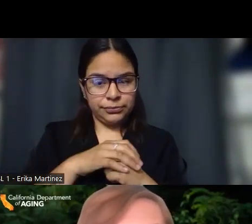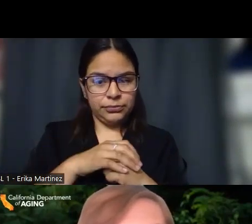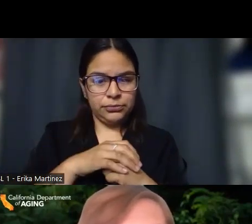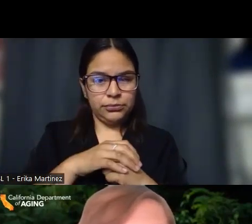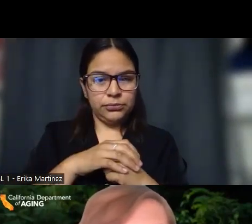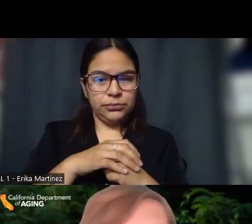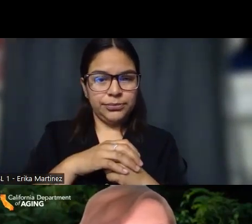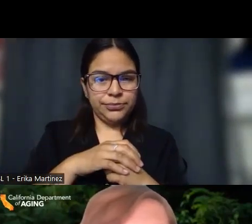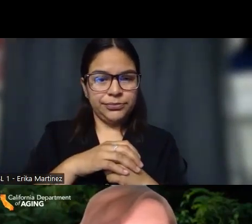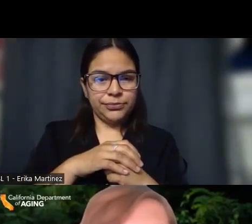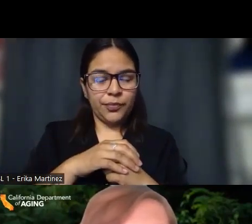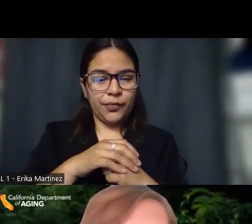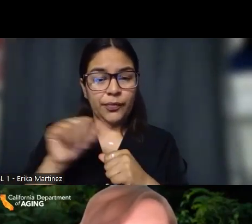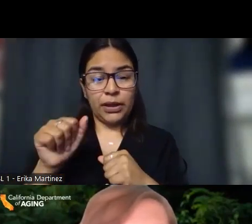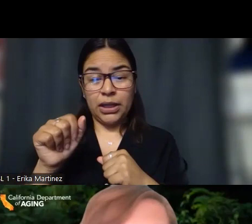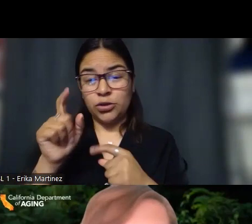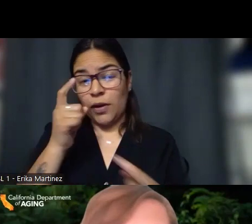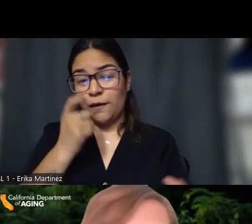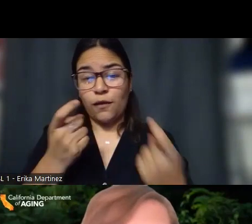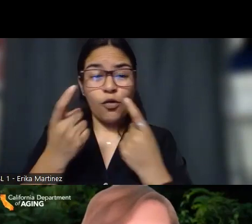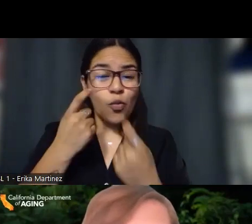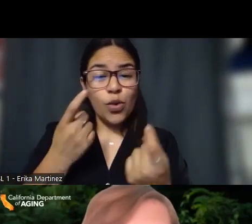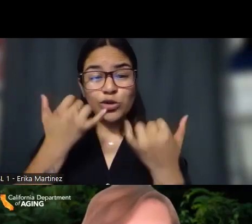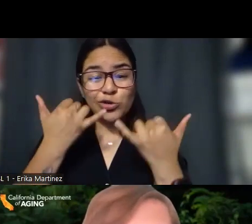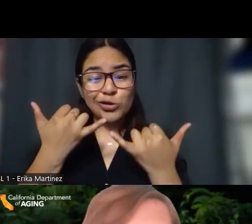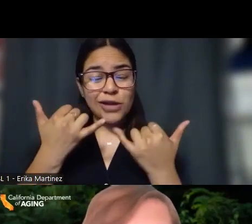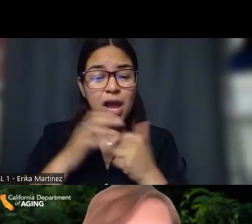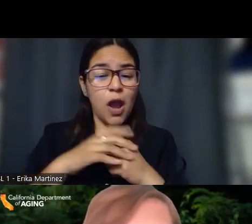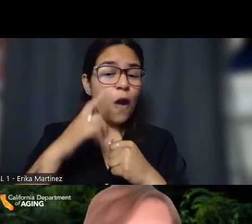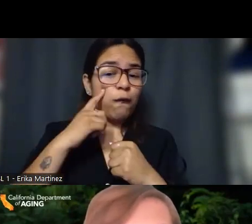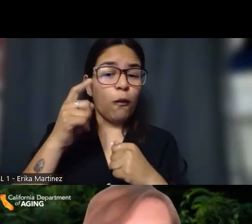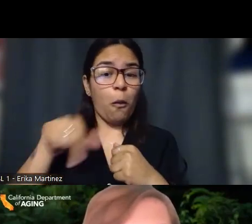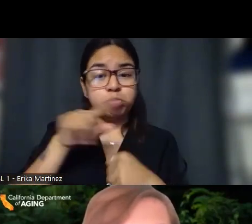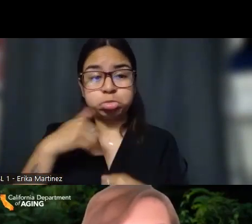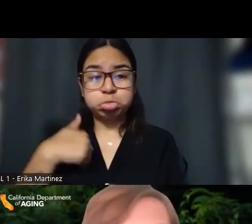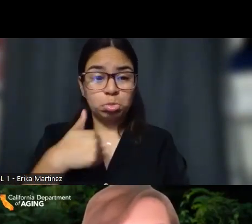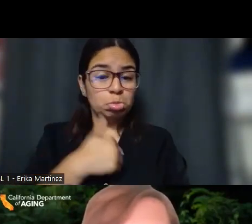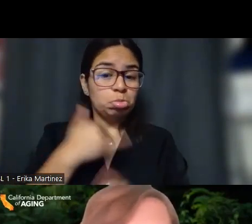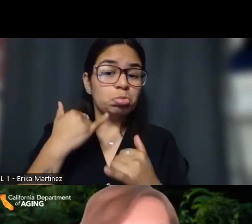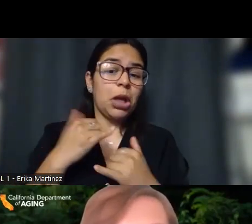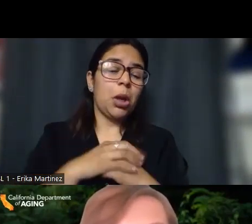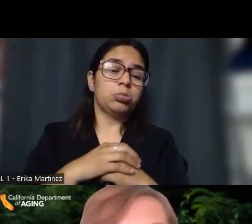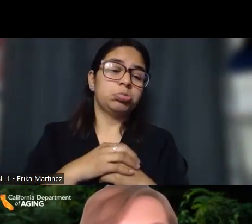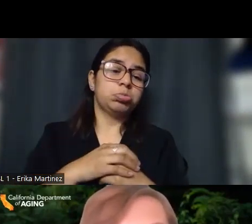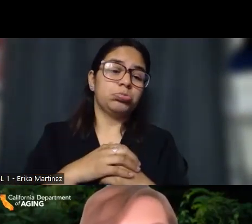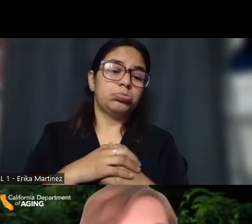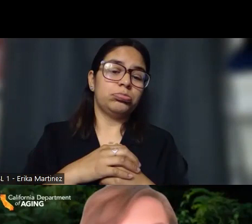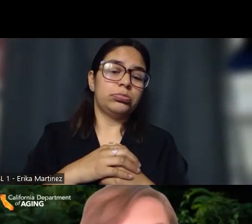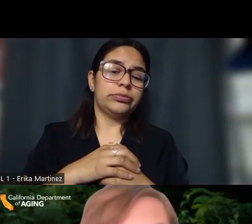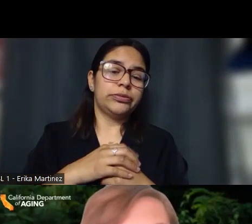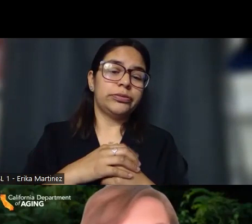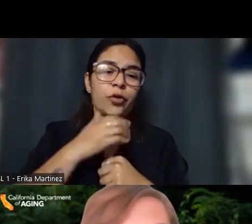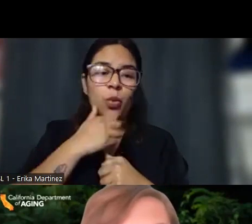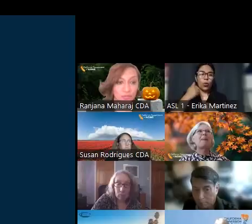Does any of the committee members have any questions for any of the chairs or the co-chair for the for the Elder and